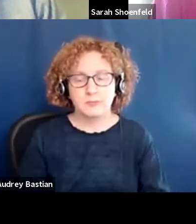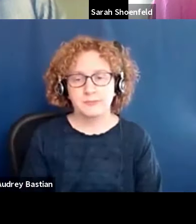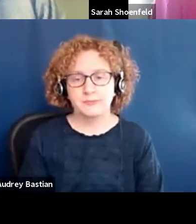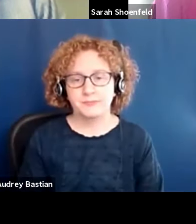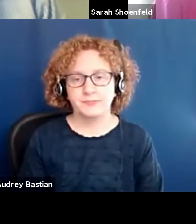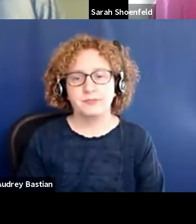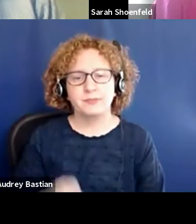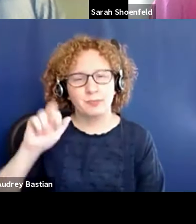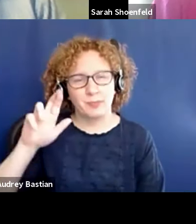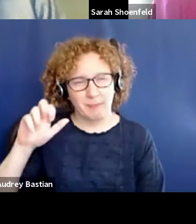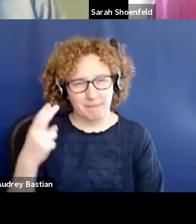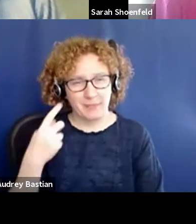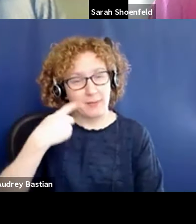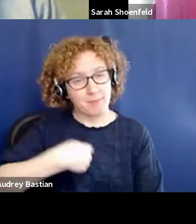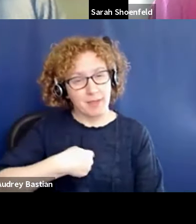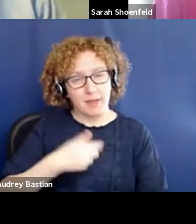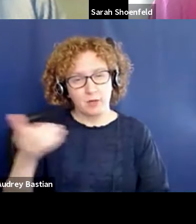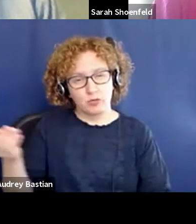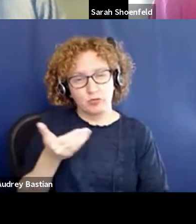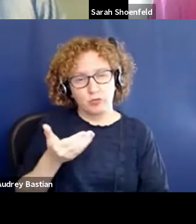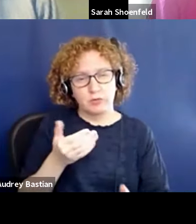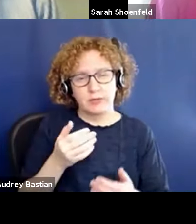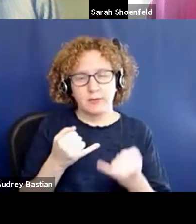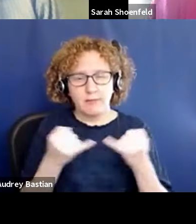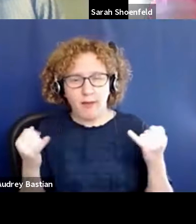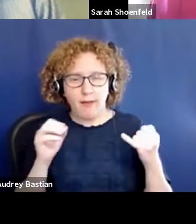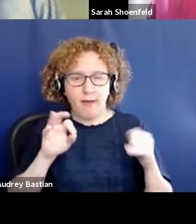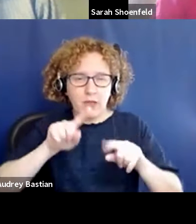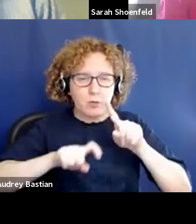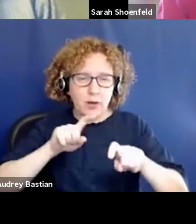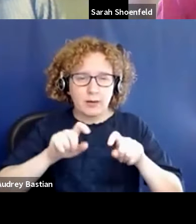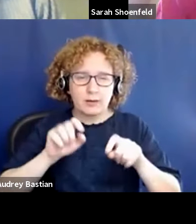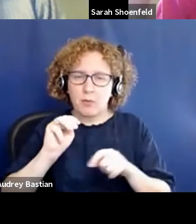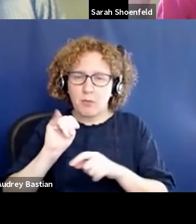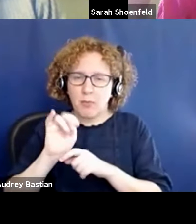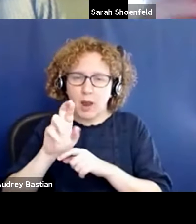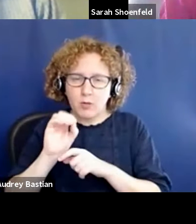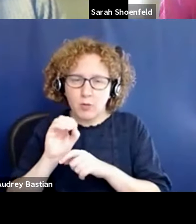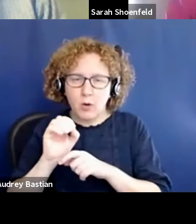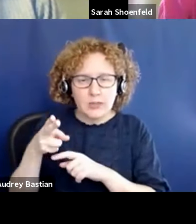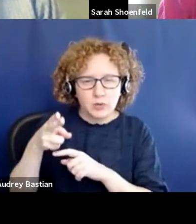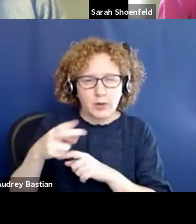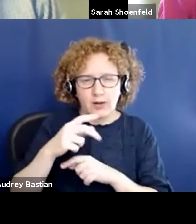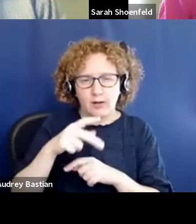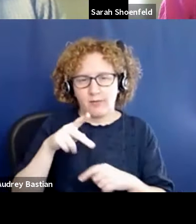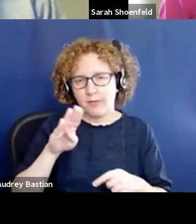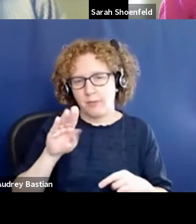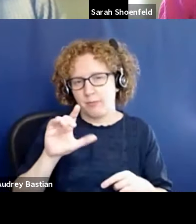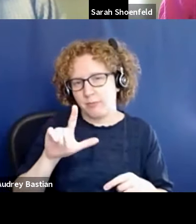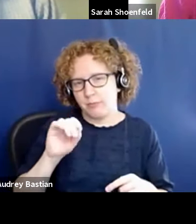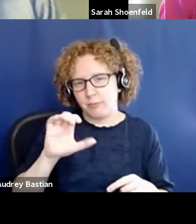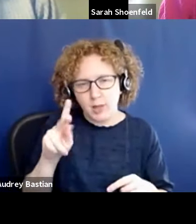me, that sort of introduces a really interesting like line of inquiry into sort of the micro history of blockbusting and like how that actually, like